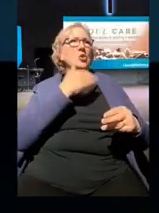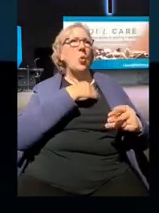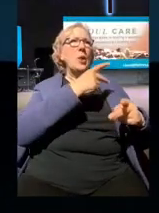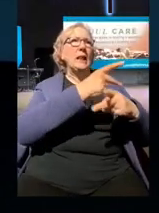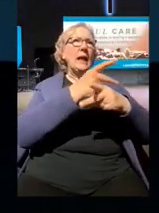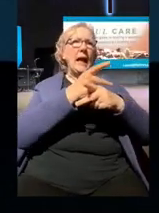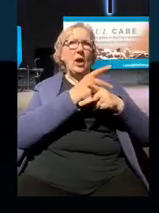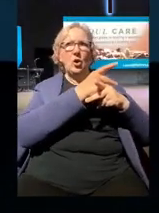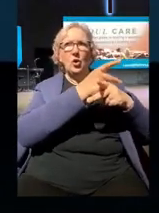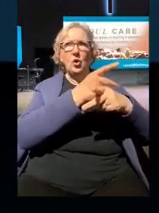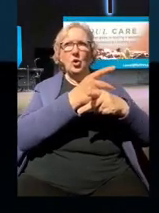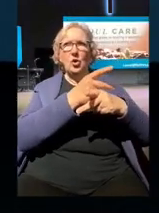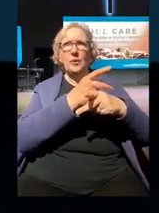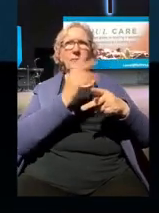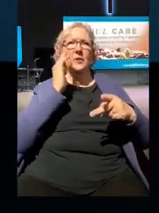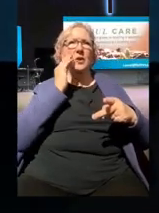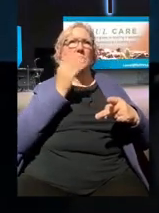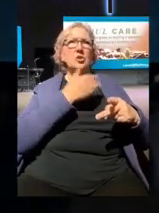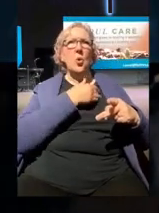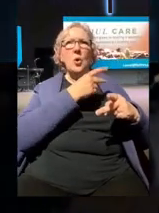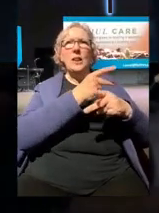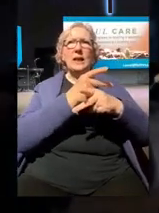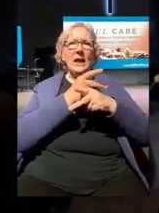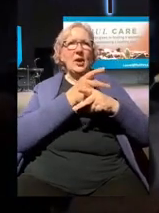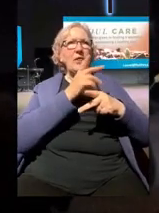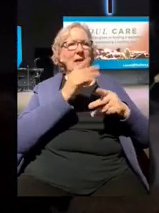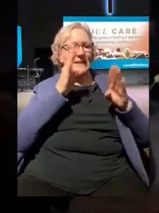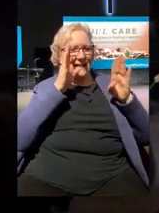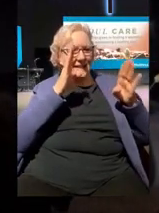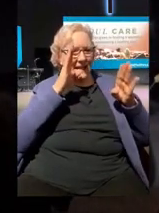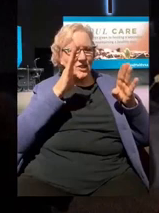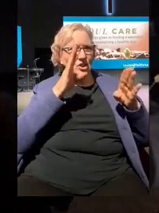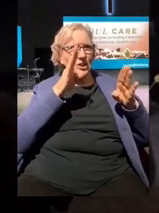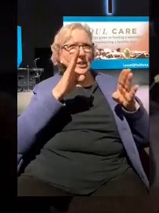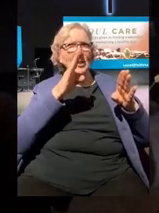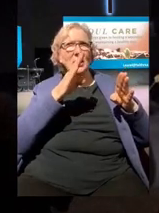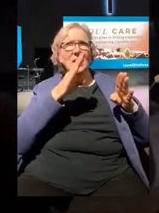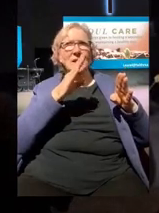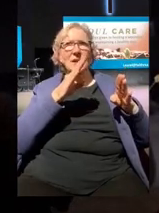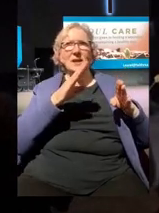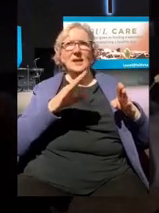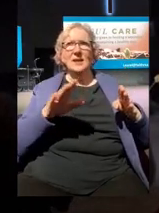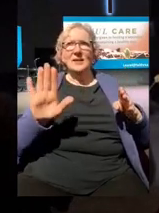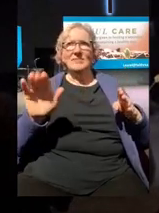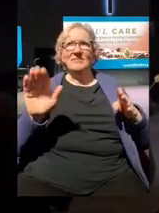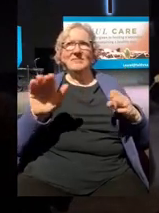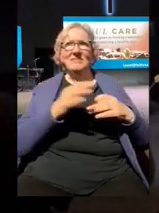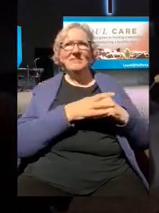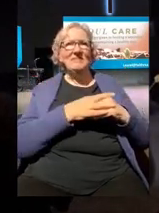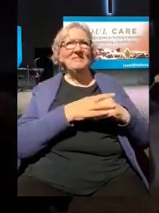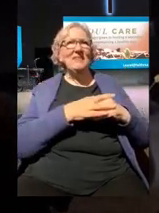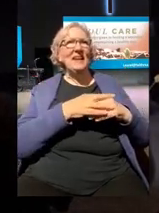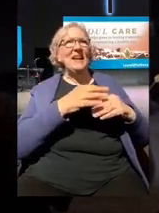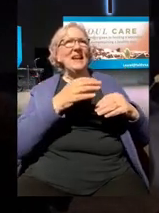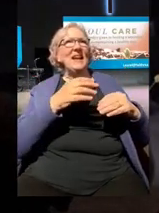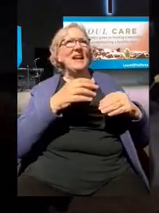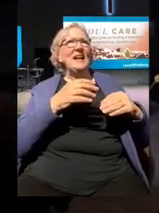Soul care is the attention given to healing a wounded soul or